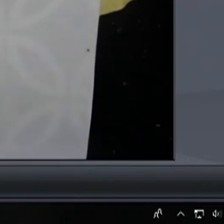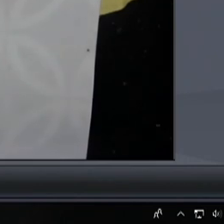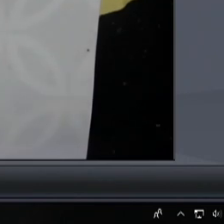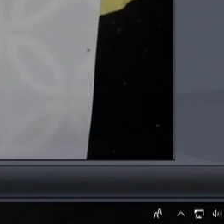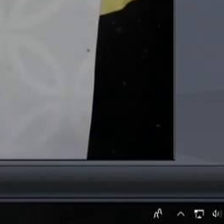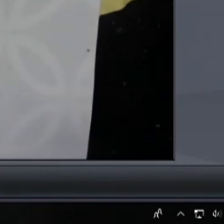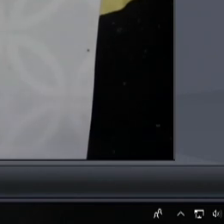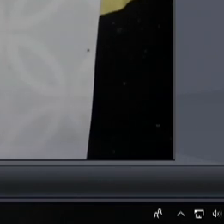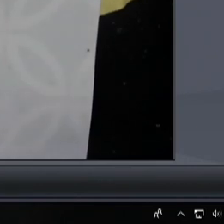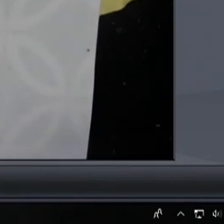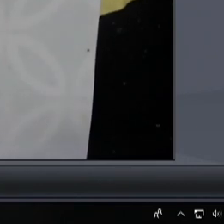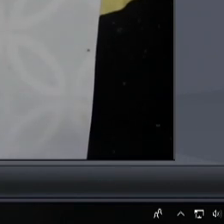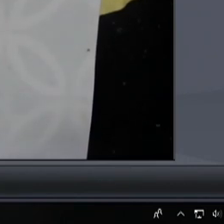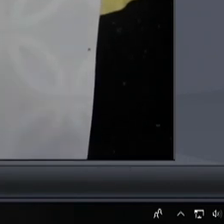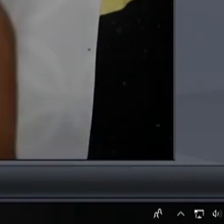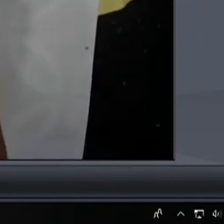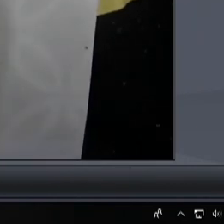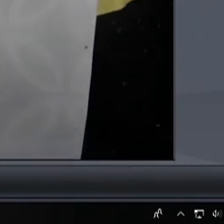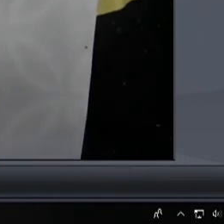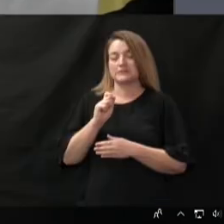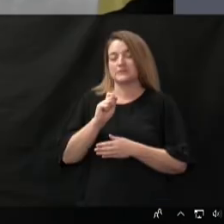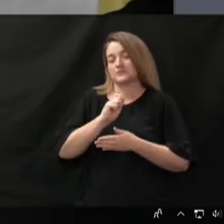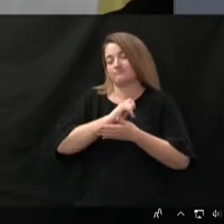The A, the O, and the U.